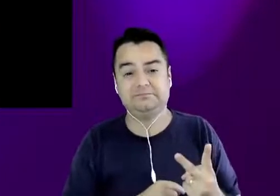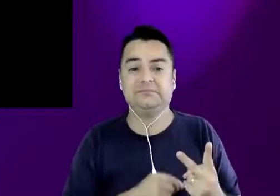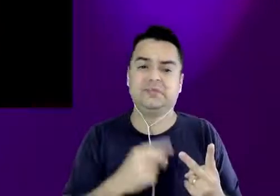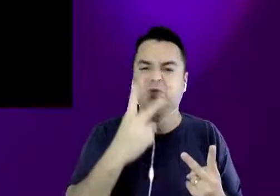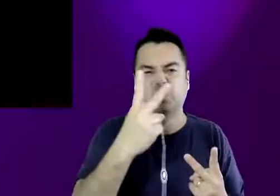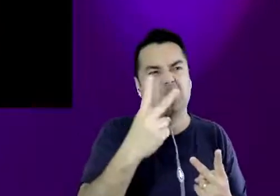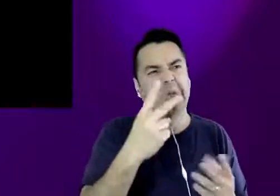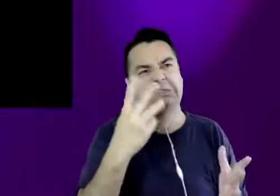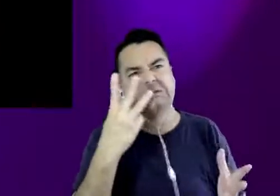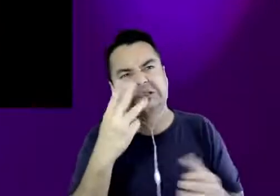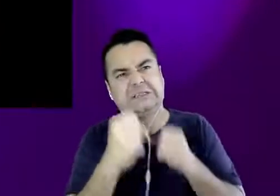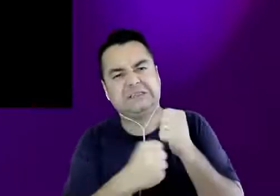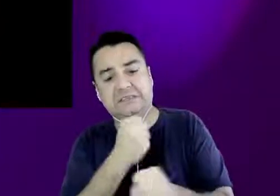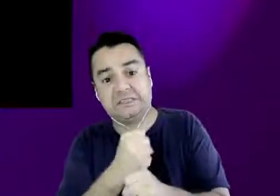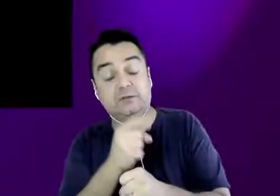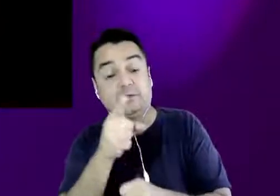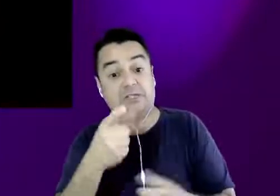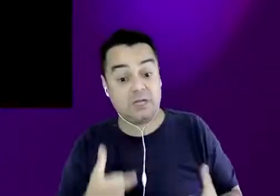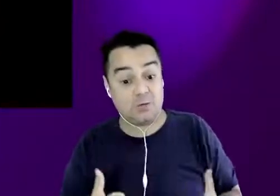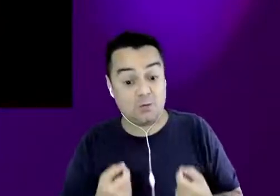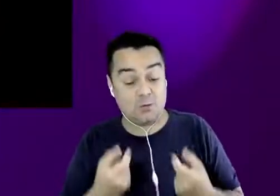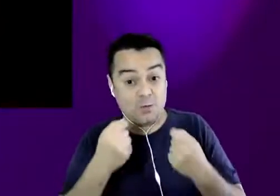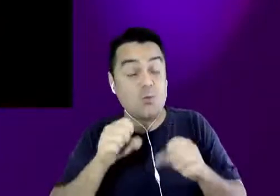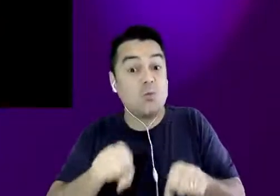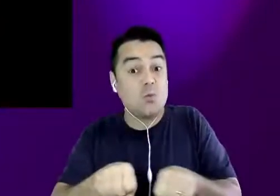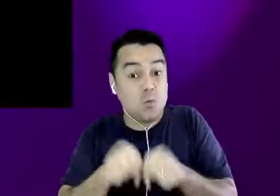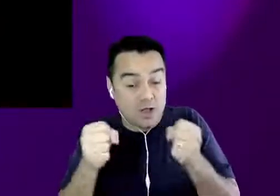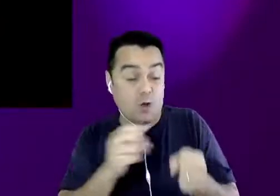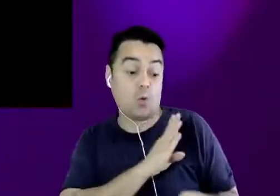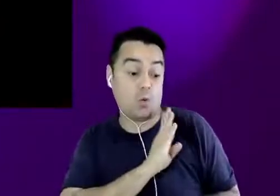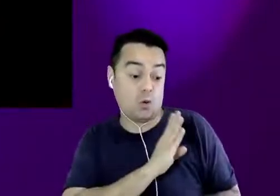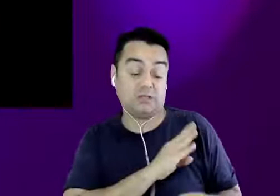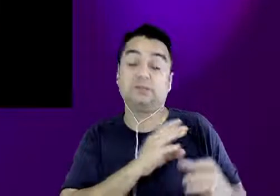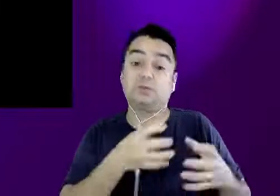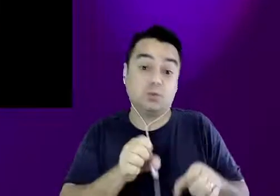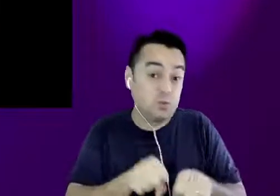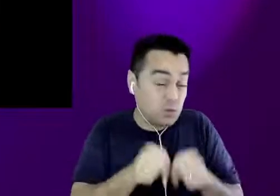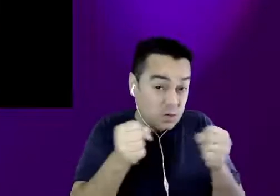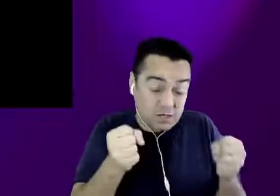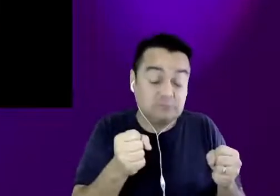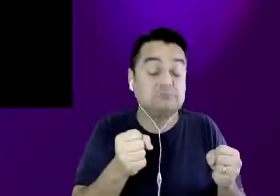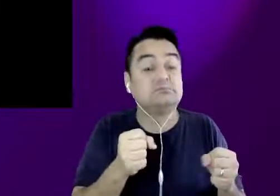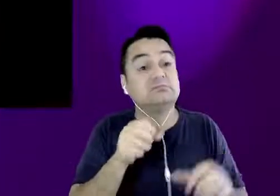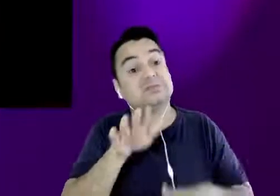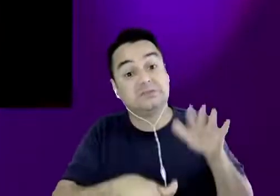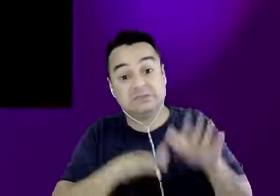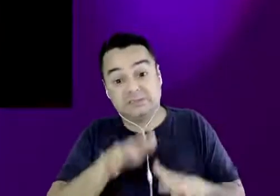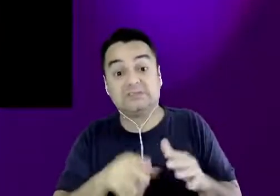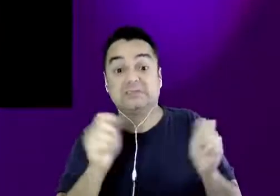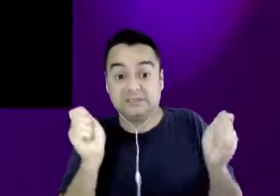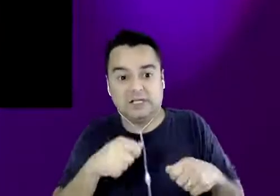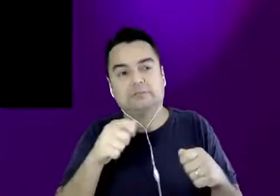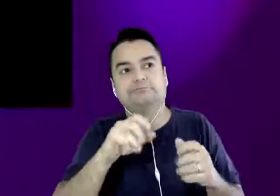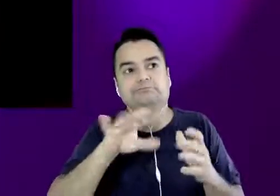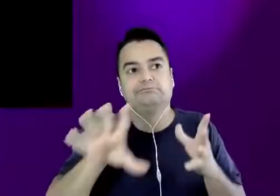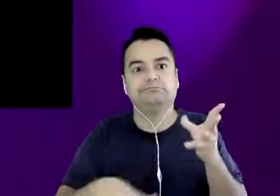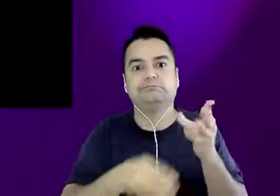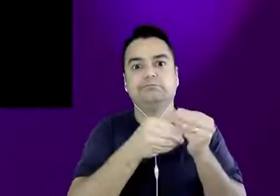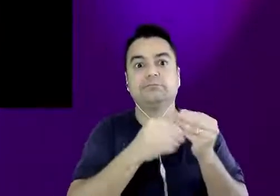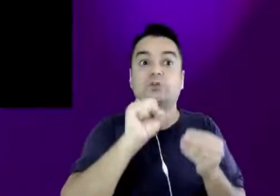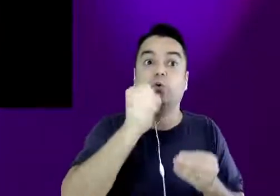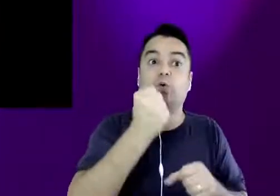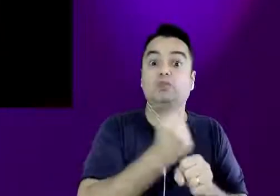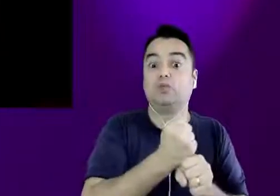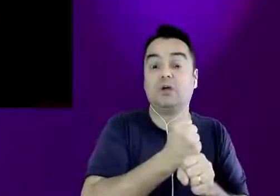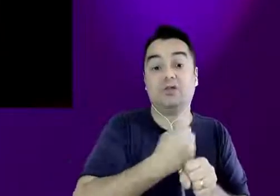disease combined, okay, we probably are going to be adding another 8 years to our middle lifespan. But if you do the